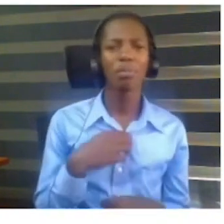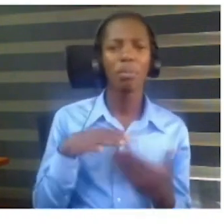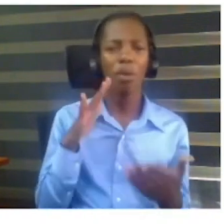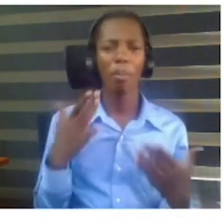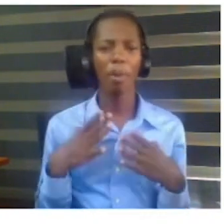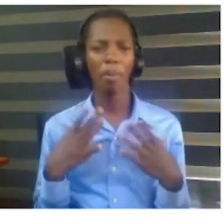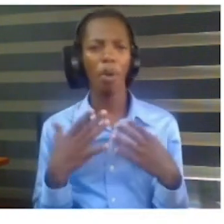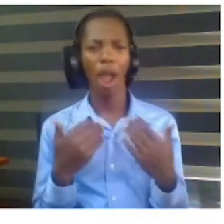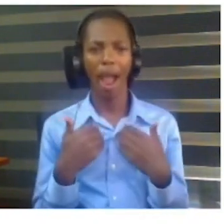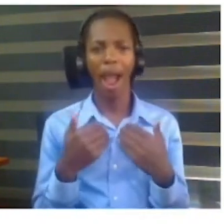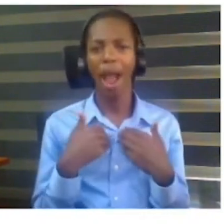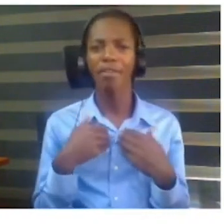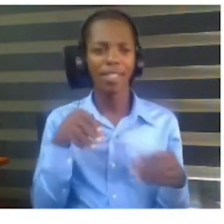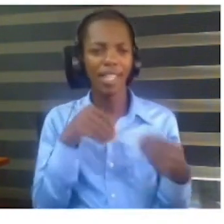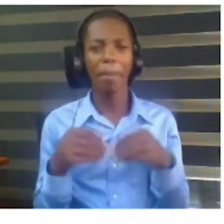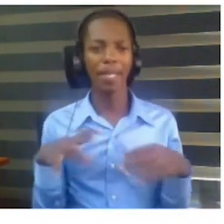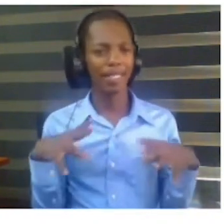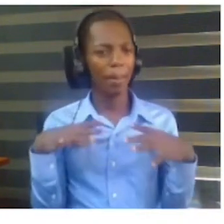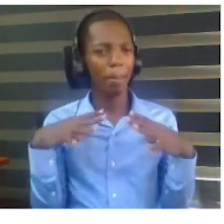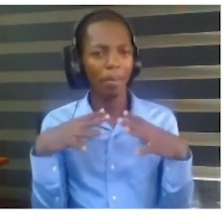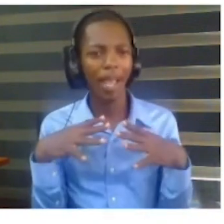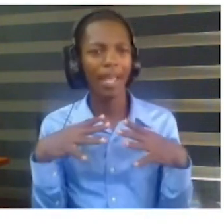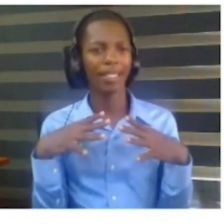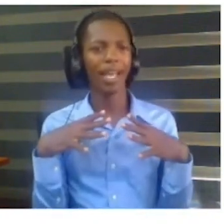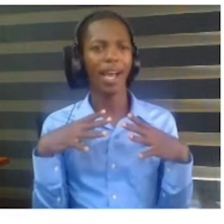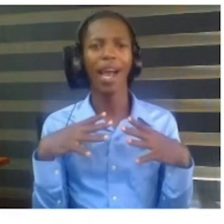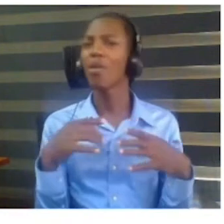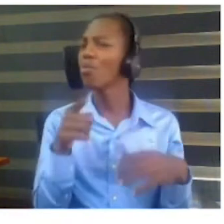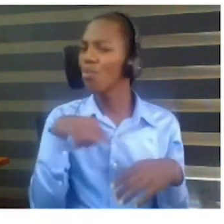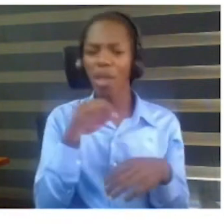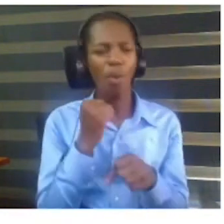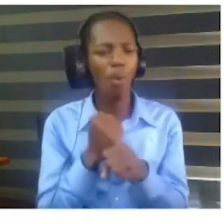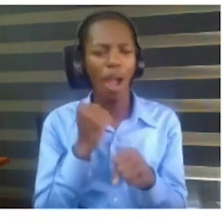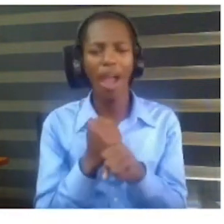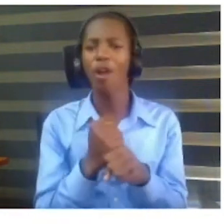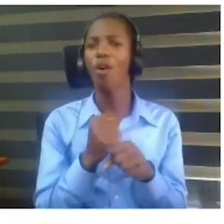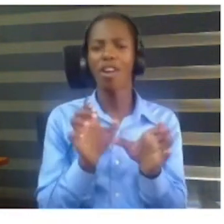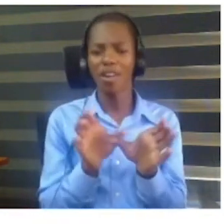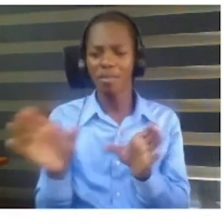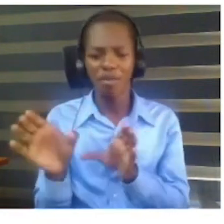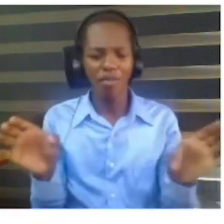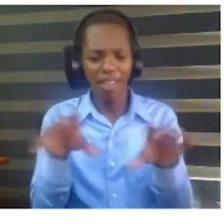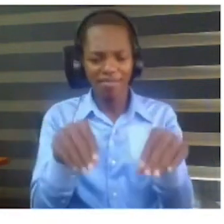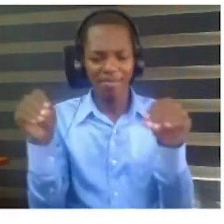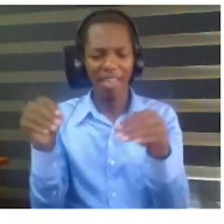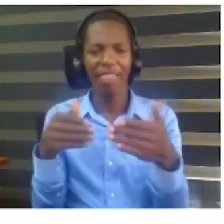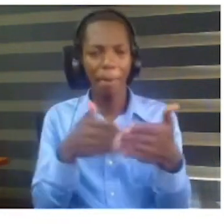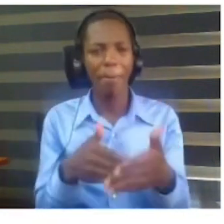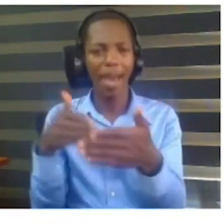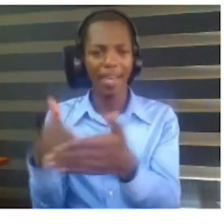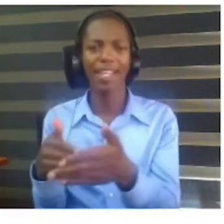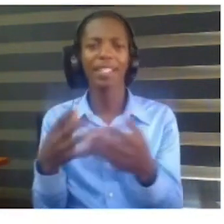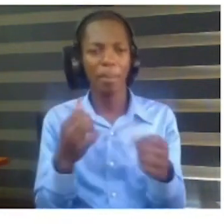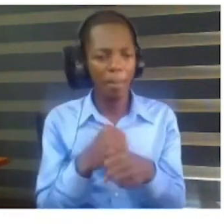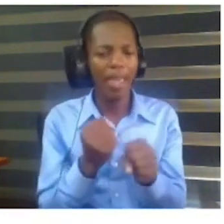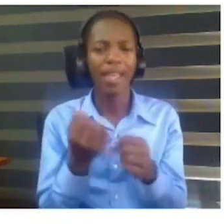differences. We need to work on removing the barriers that make it difficult for disabled people to work or go